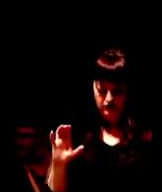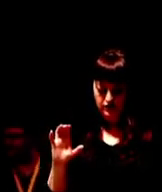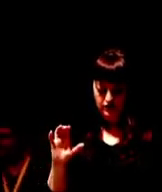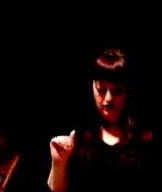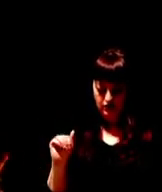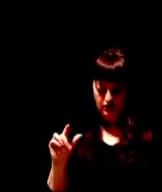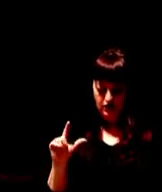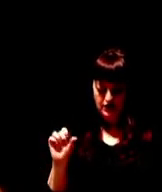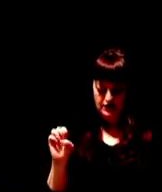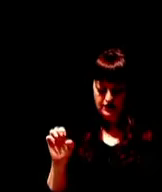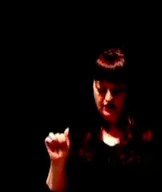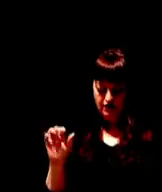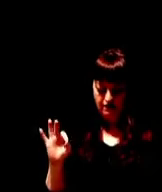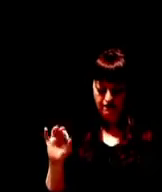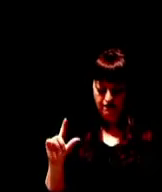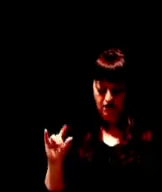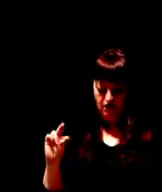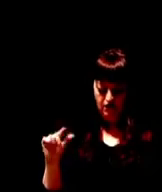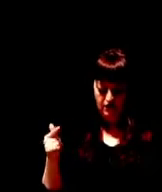Kelsey Folligstad.